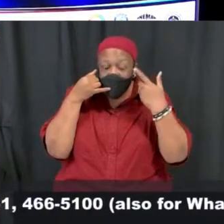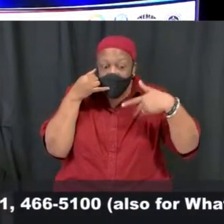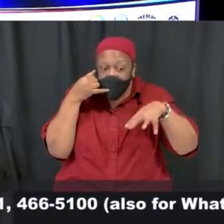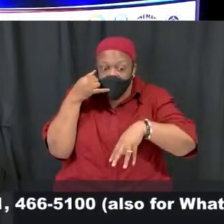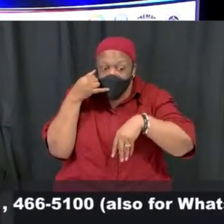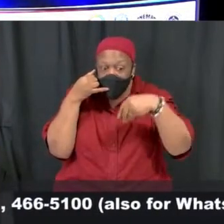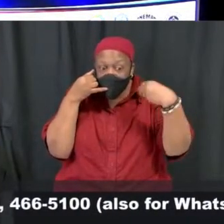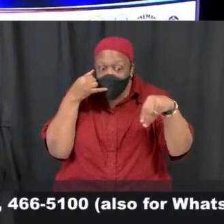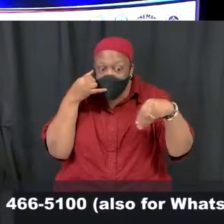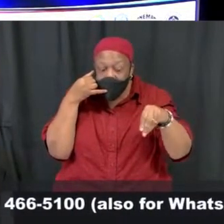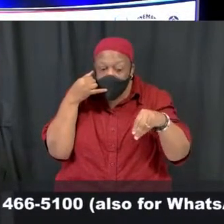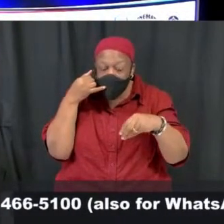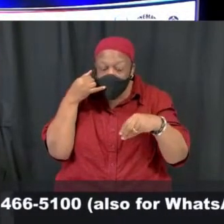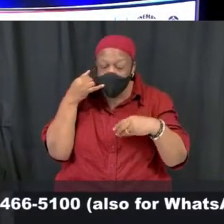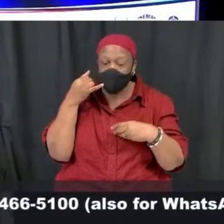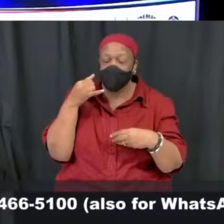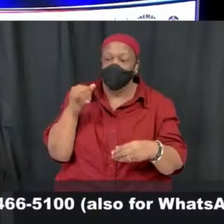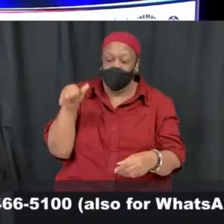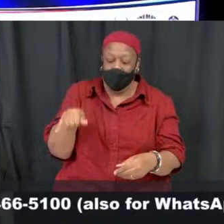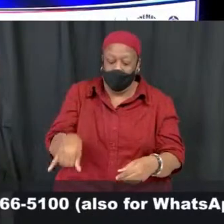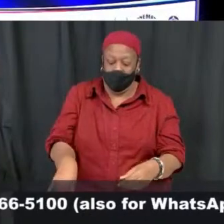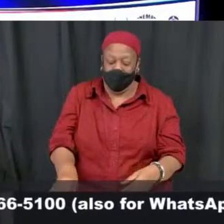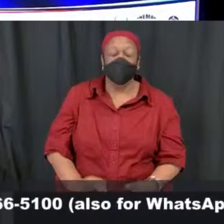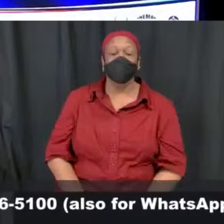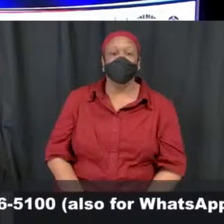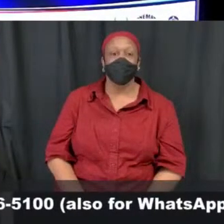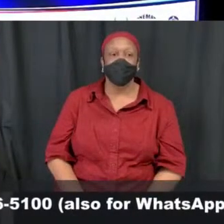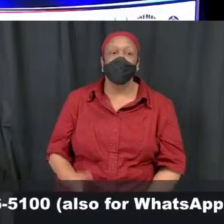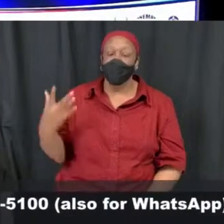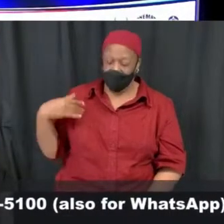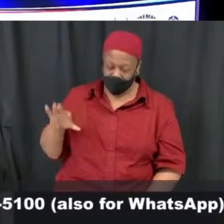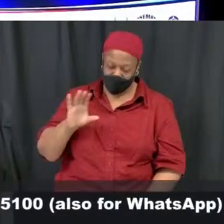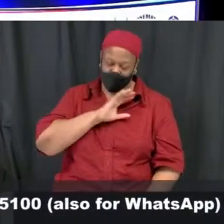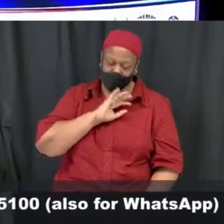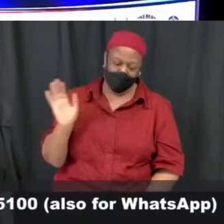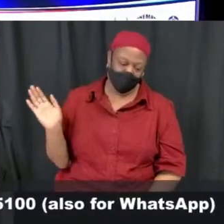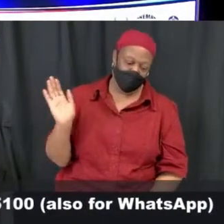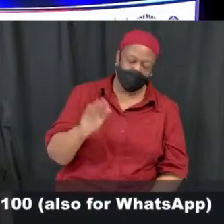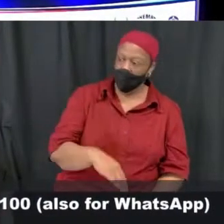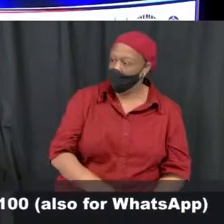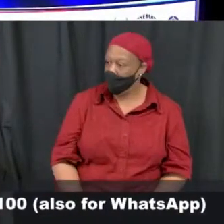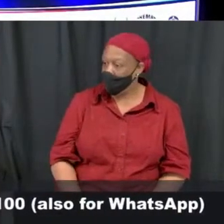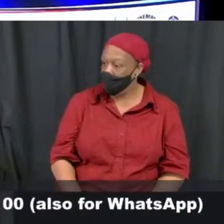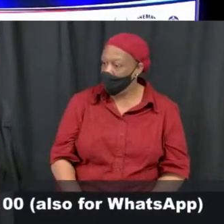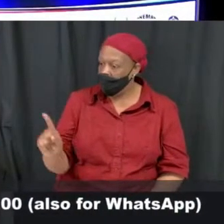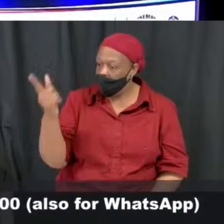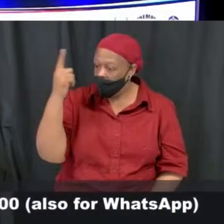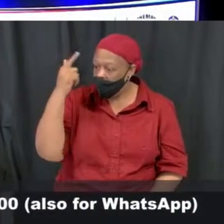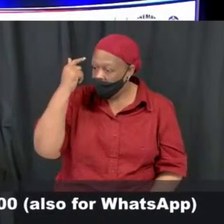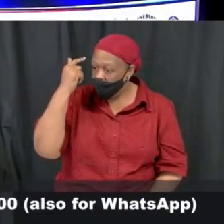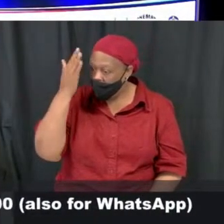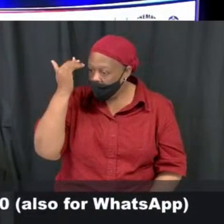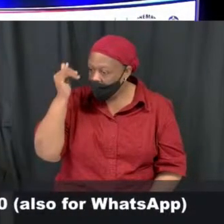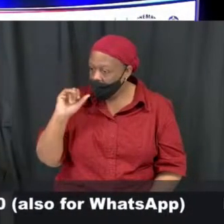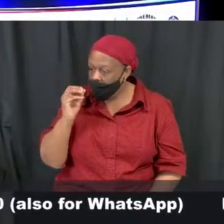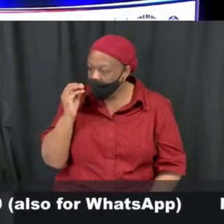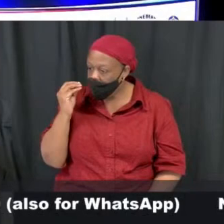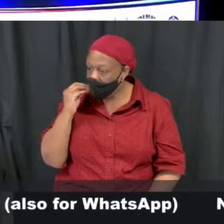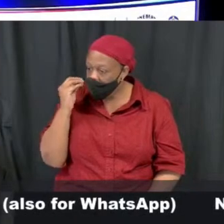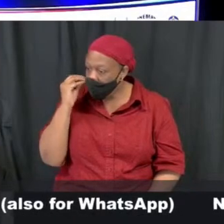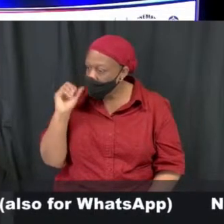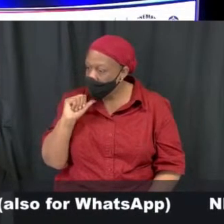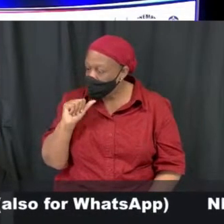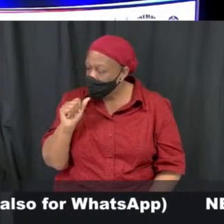do your best for this effort. Your part, we are going to get this surge